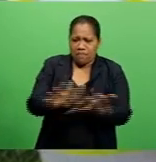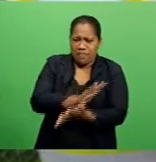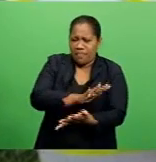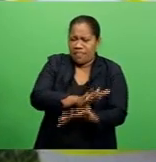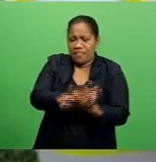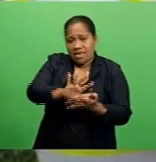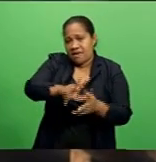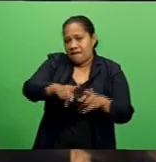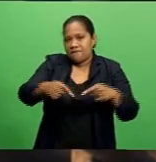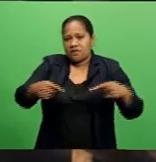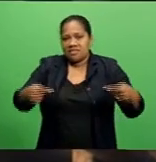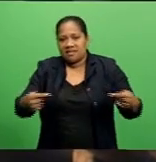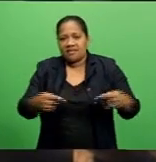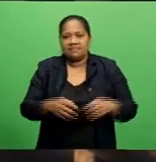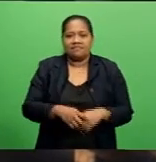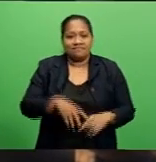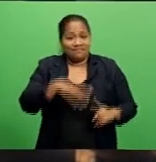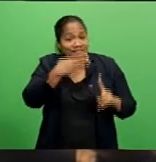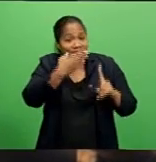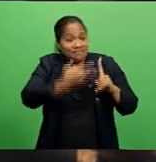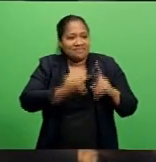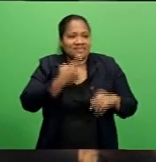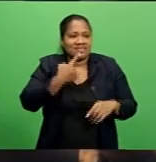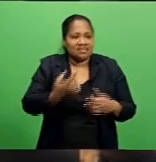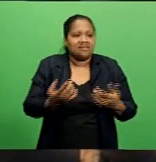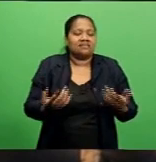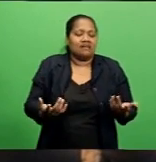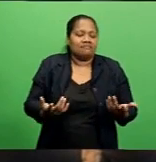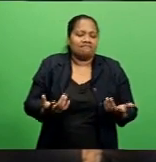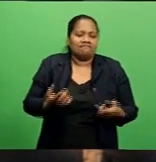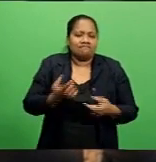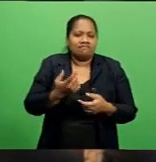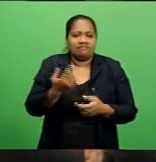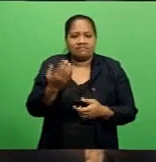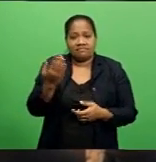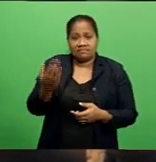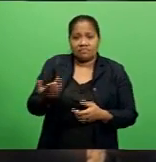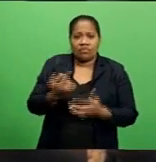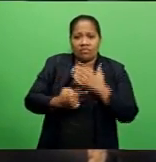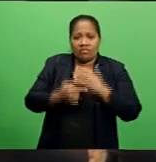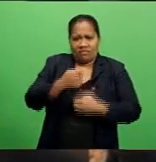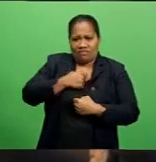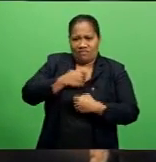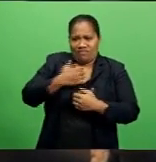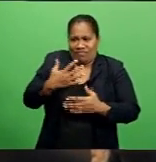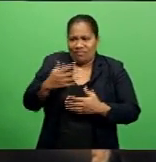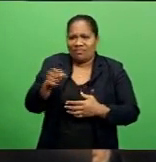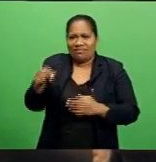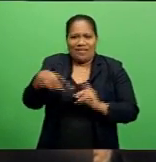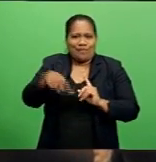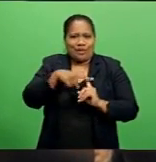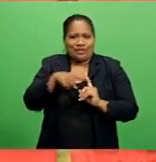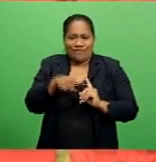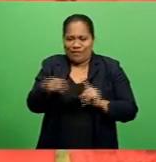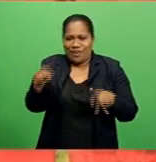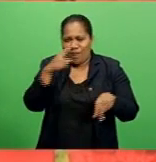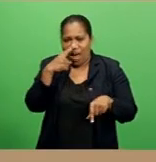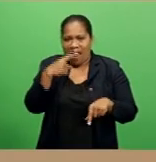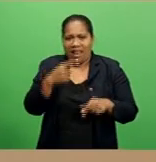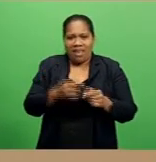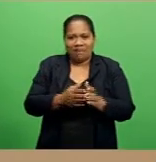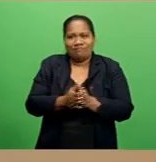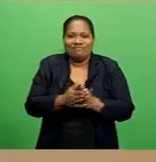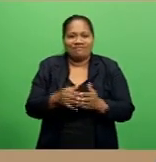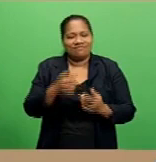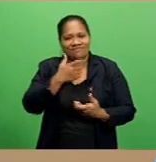cyclone. Tapu adds, however, that he was amazed at the grit and positivity of people.